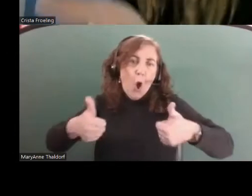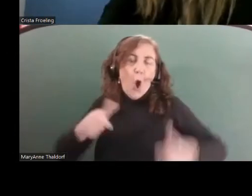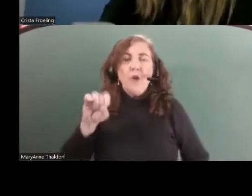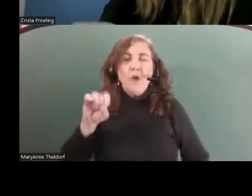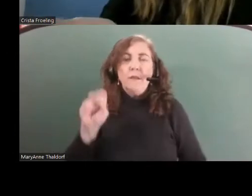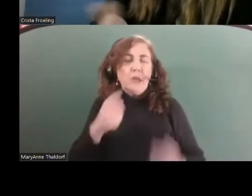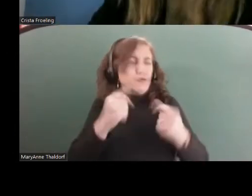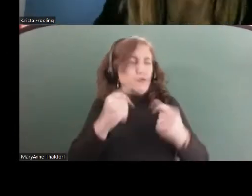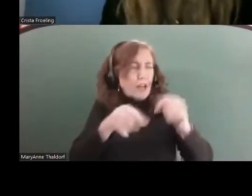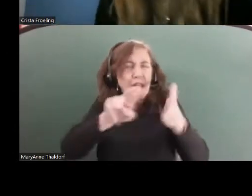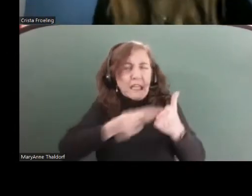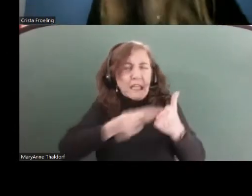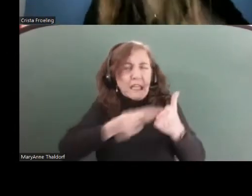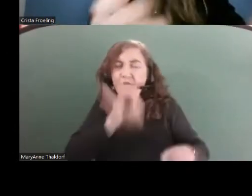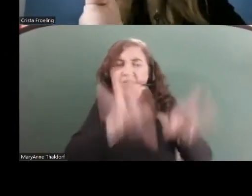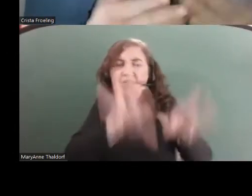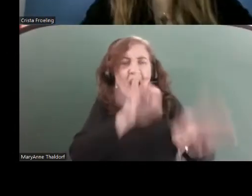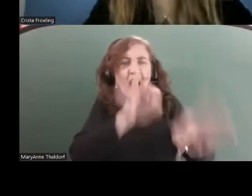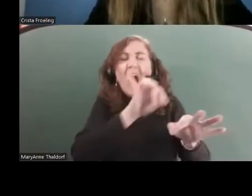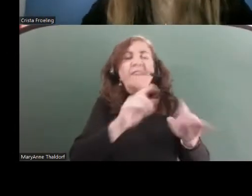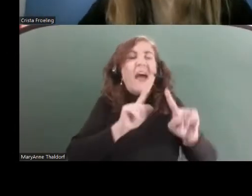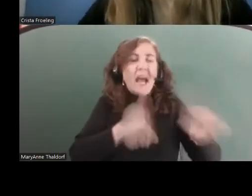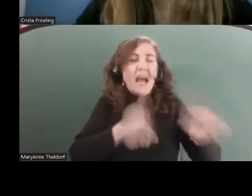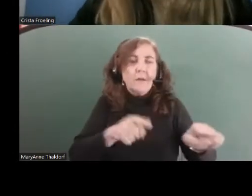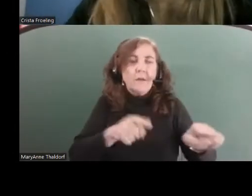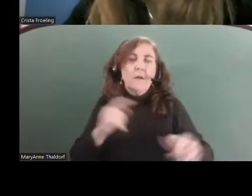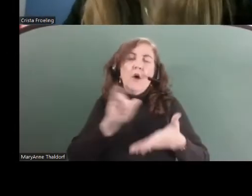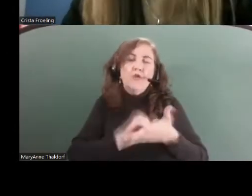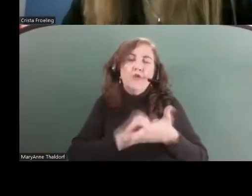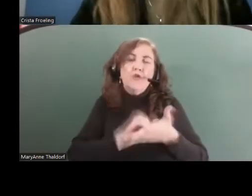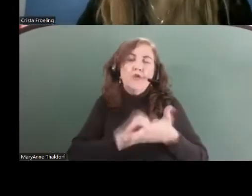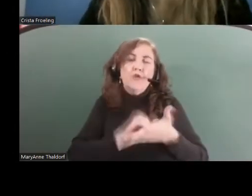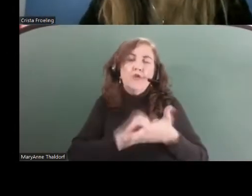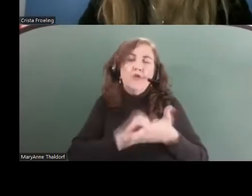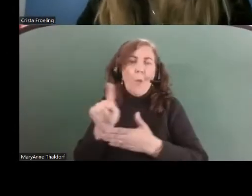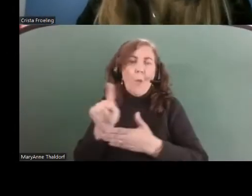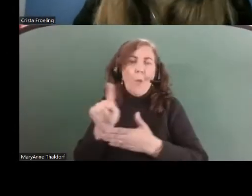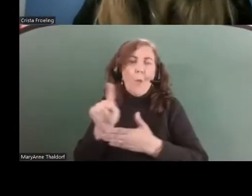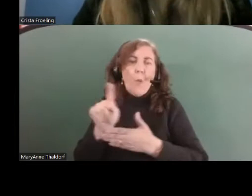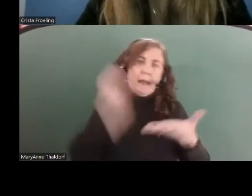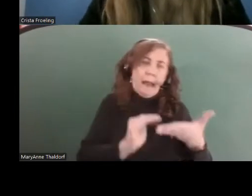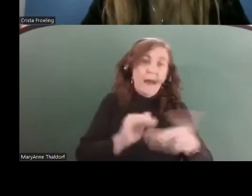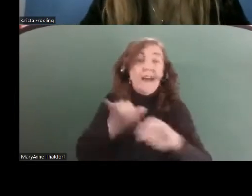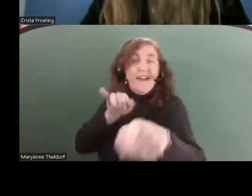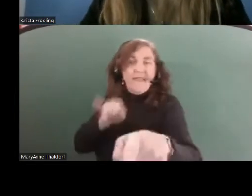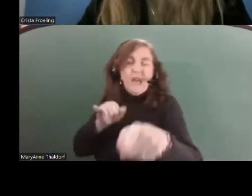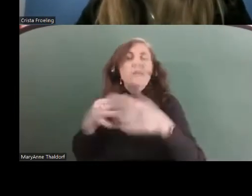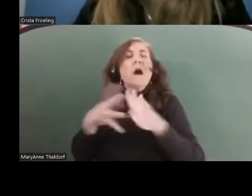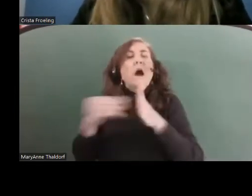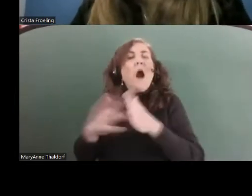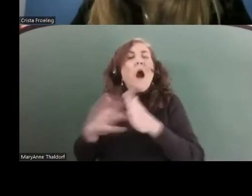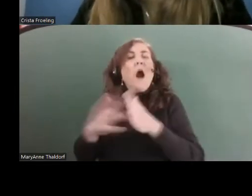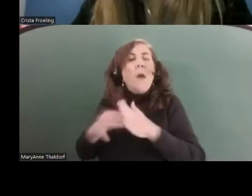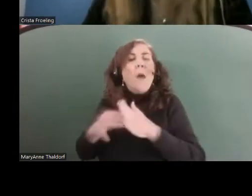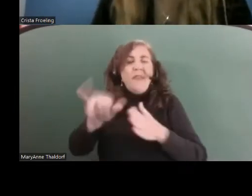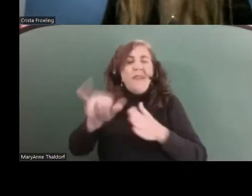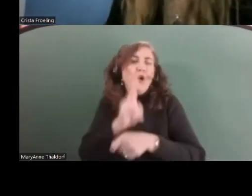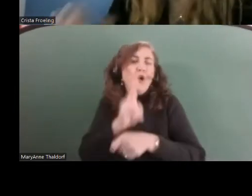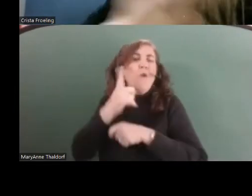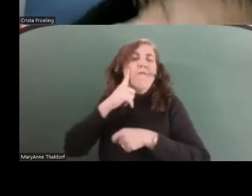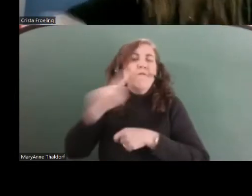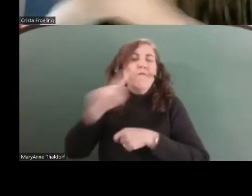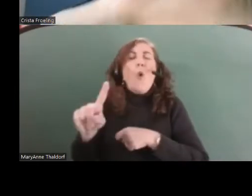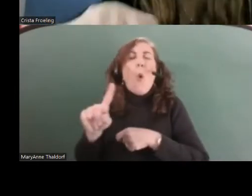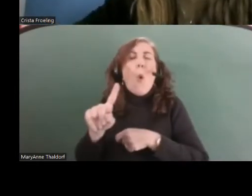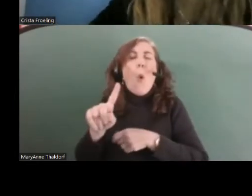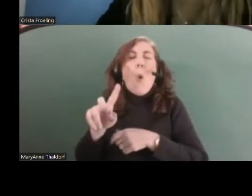And I gave you this just because I'm not going to go through it, but if you get a copy of the handouts, then you can use it as a reference. But it goes into